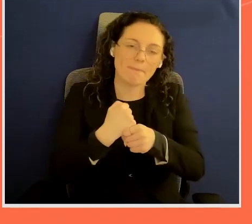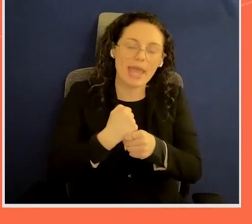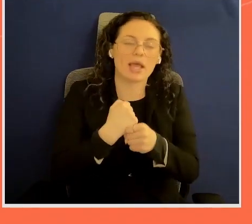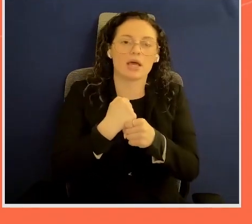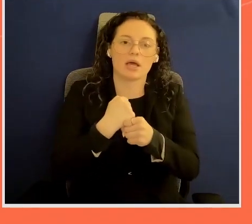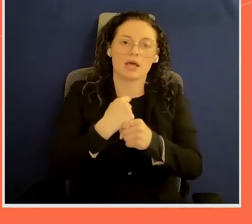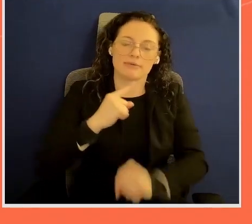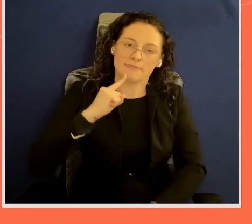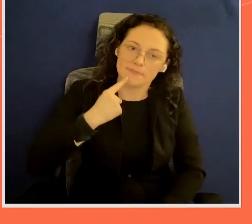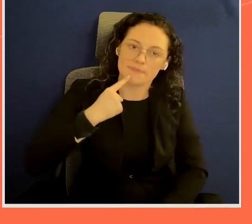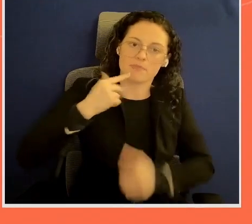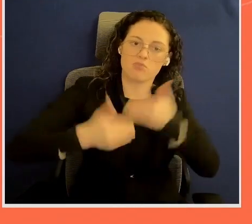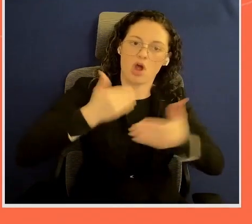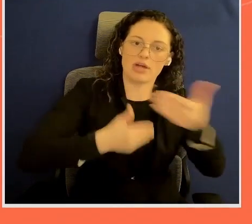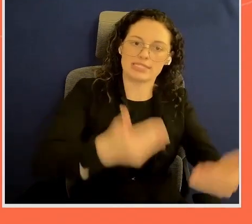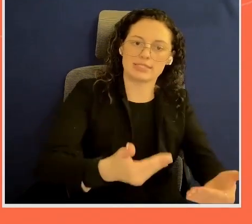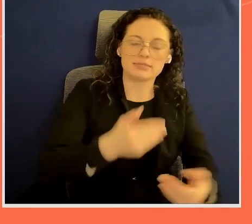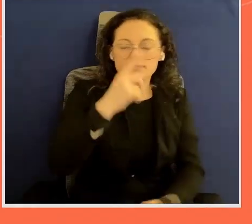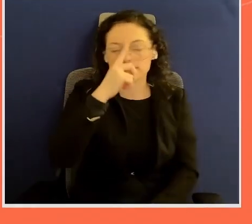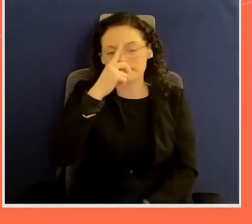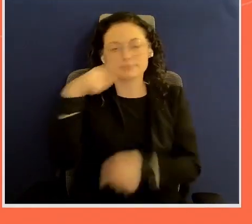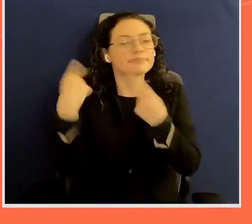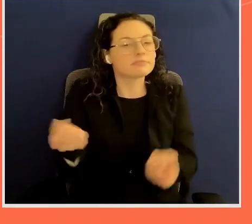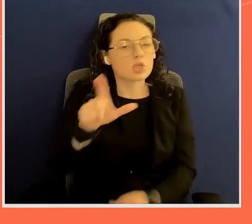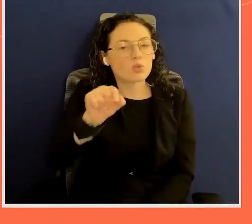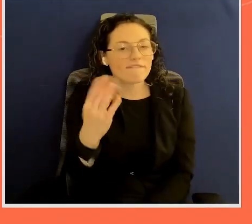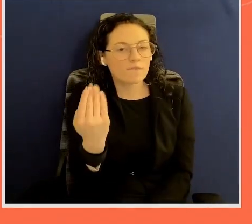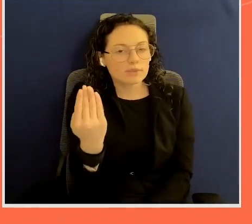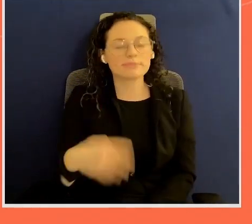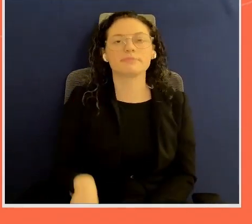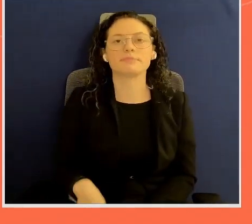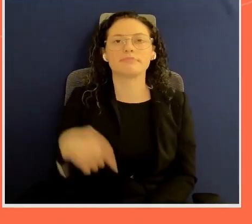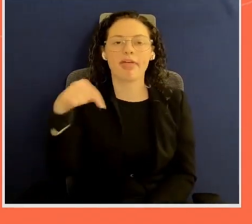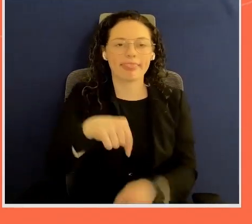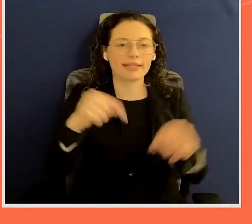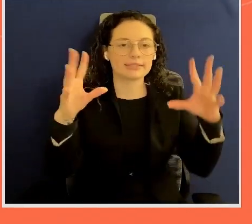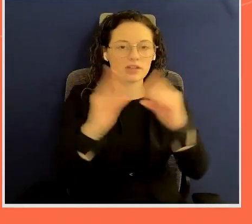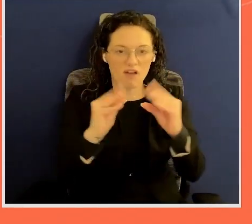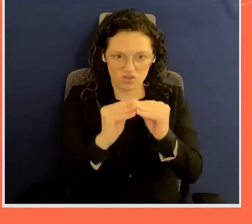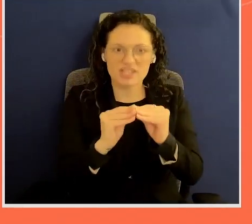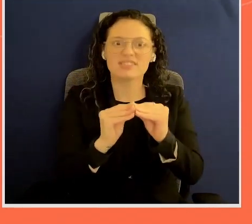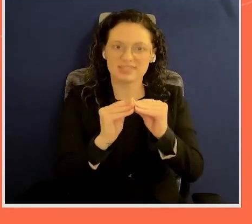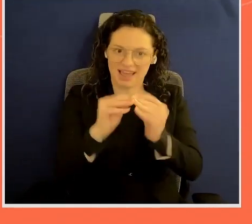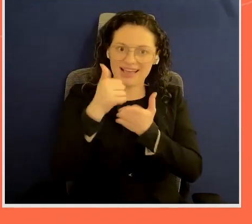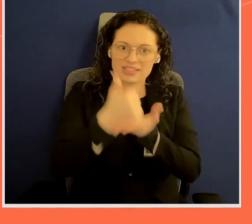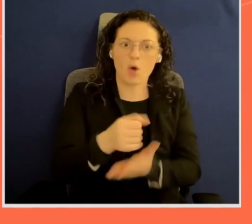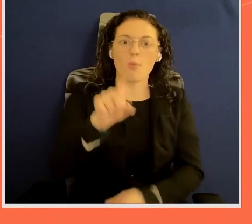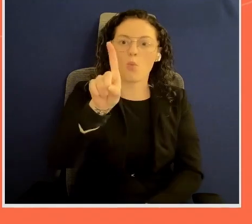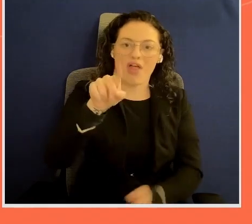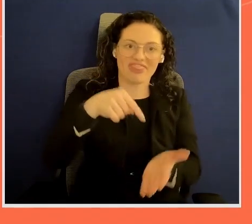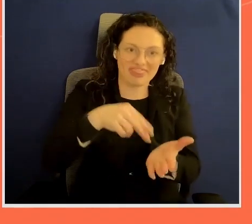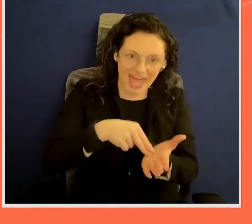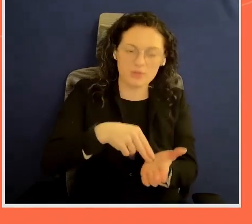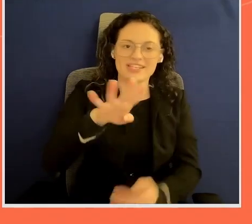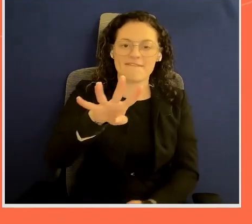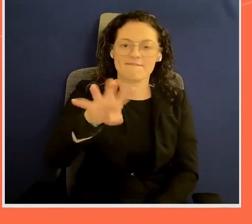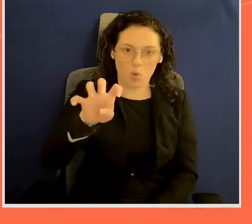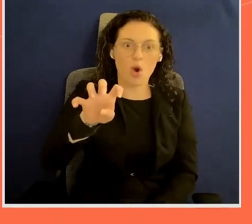We believe that you can sell less and make more, preserve more and make